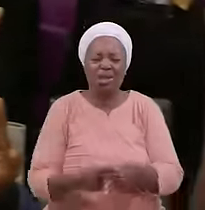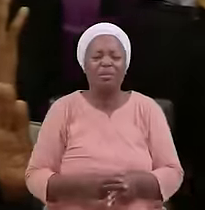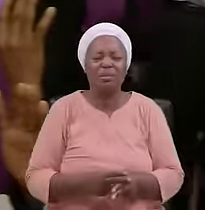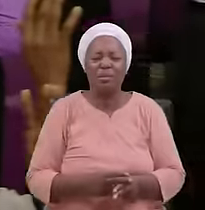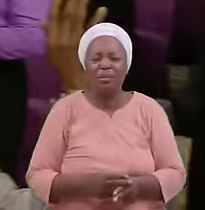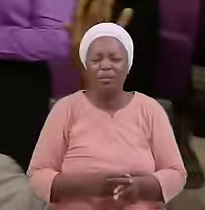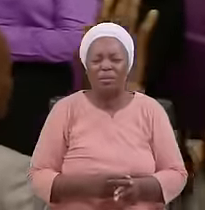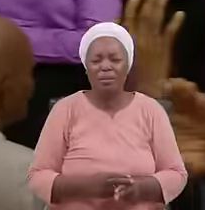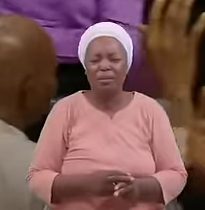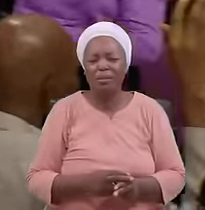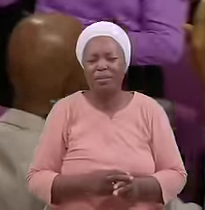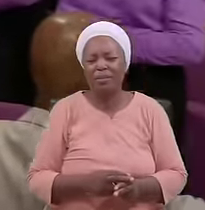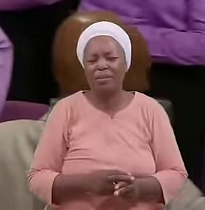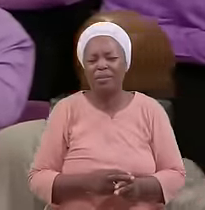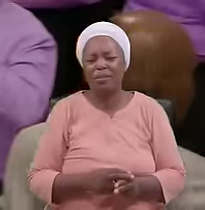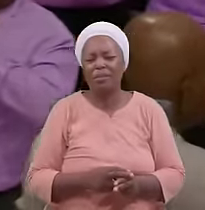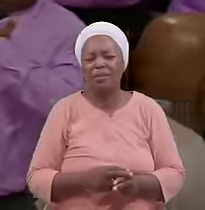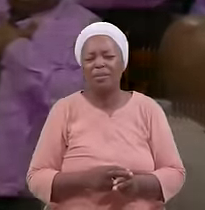name.